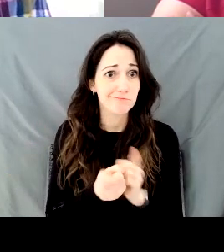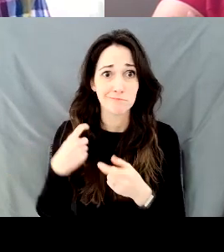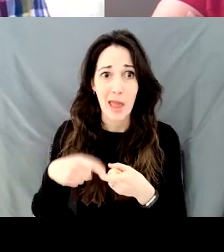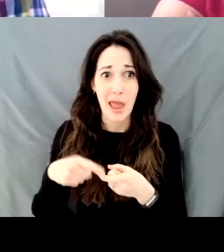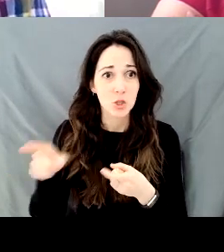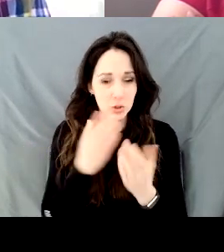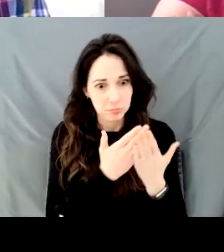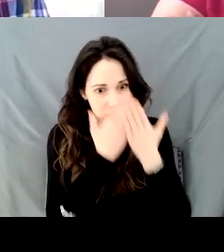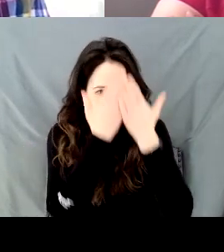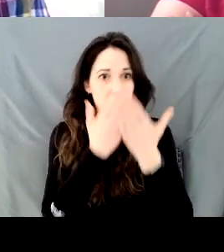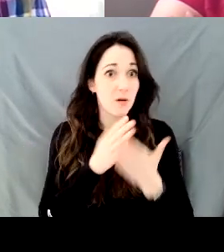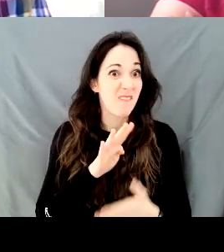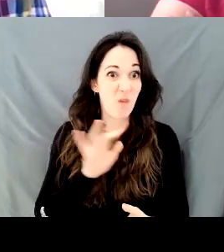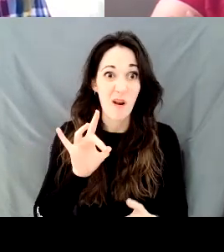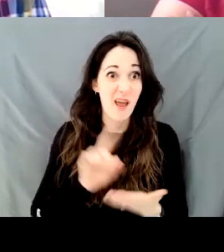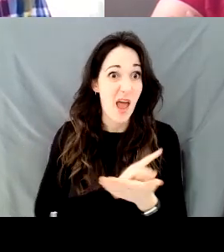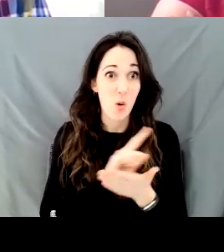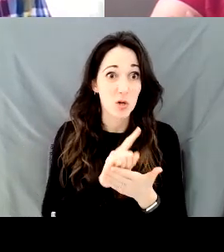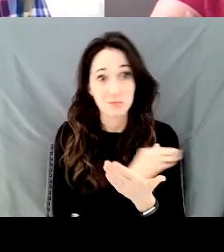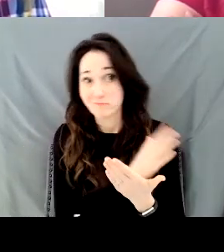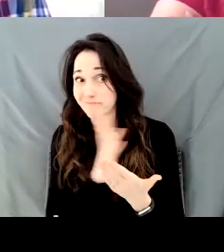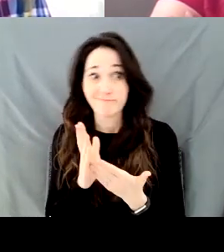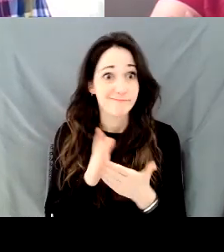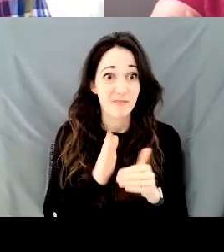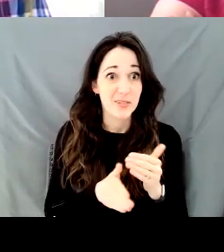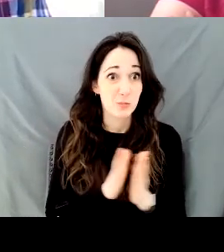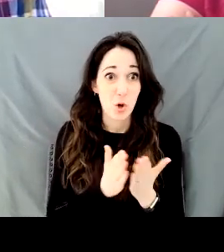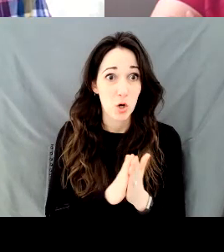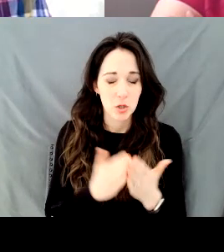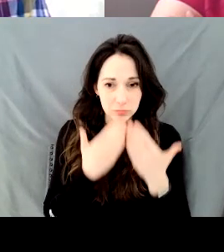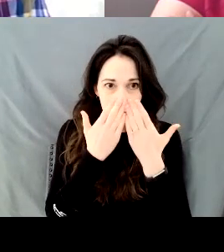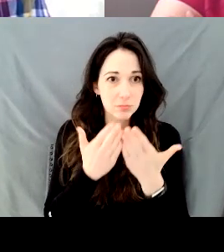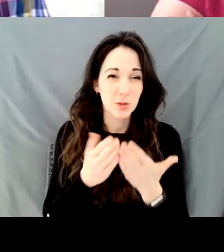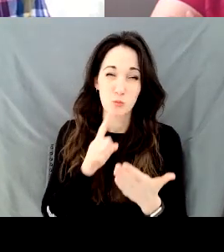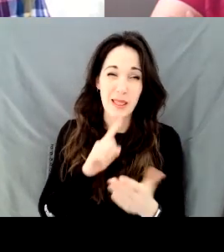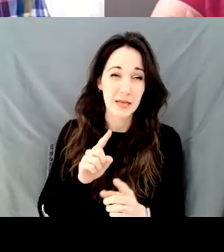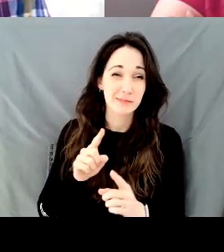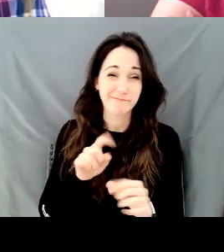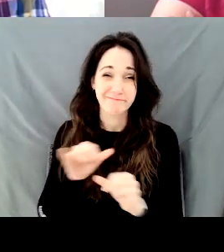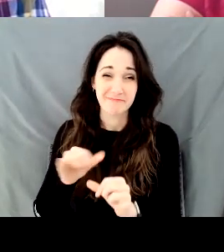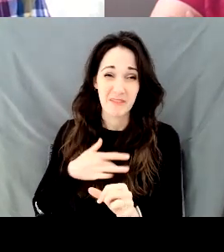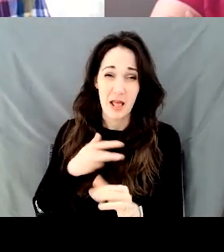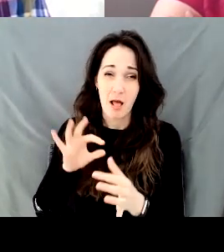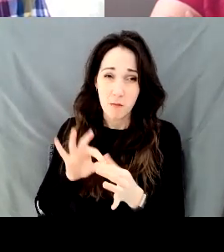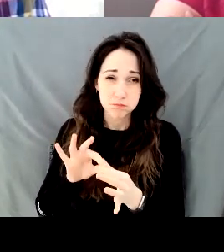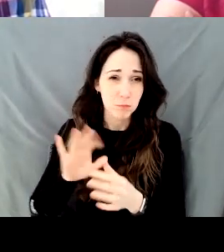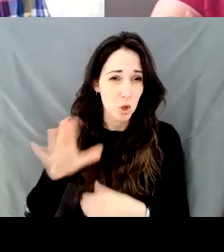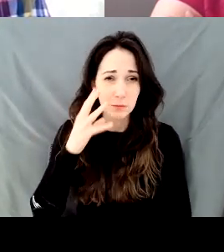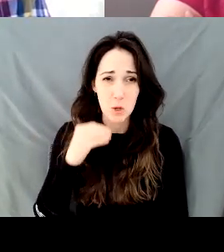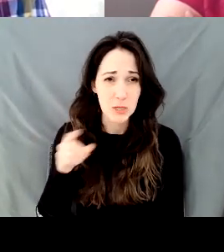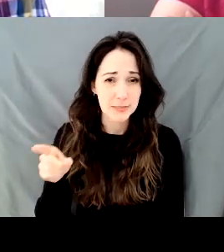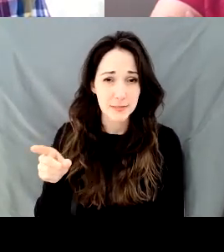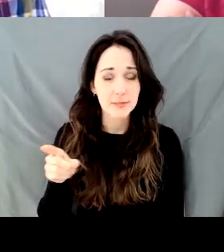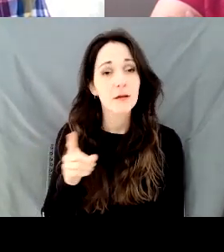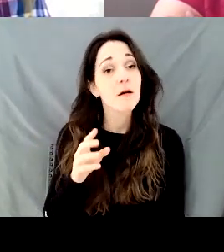hours. She just really identified with the story. And then podcasts, if you